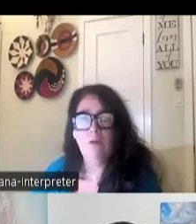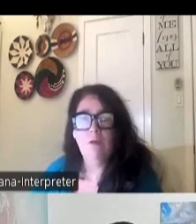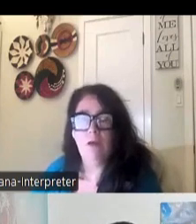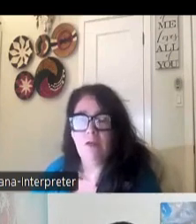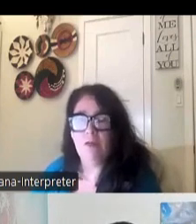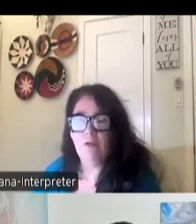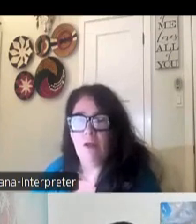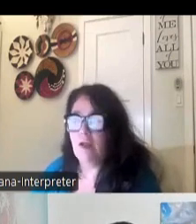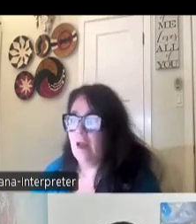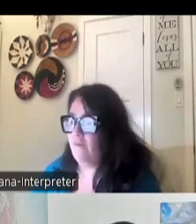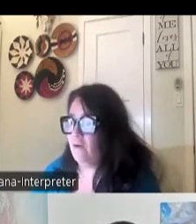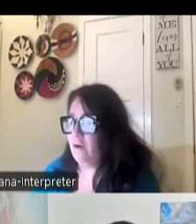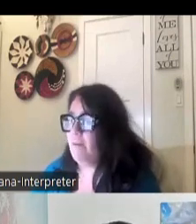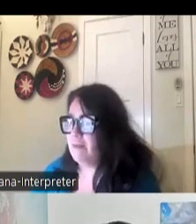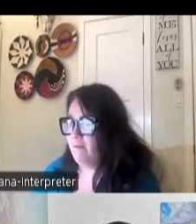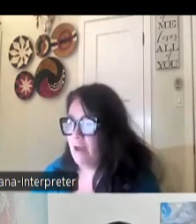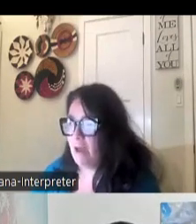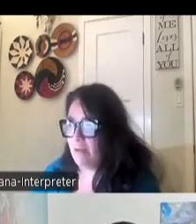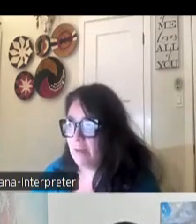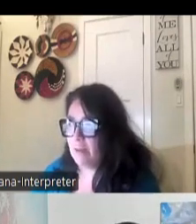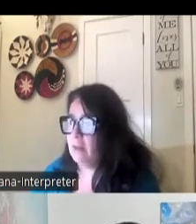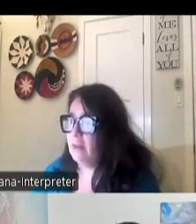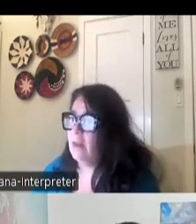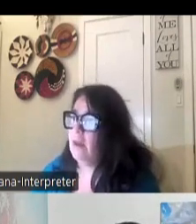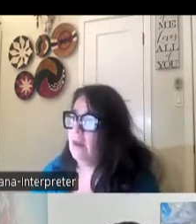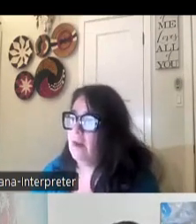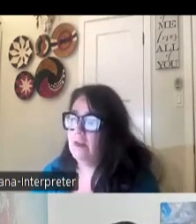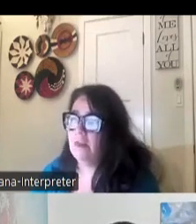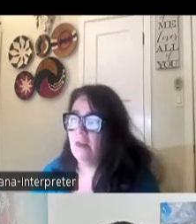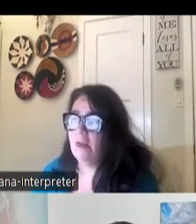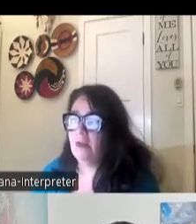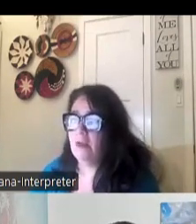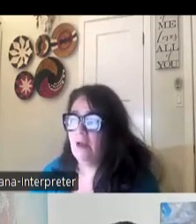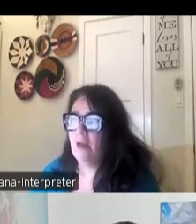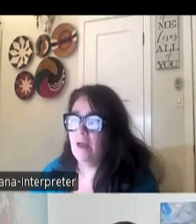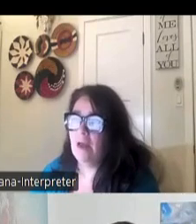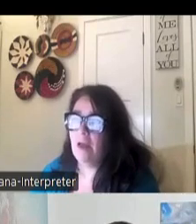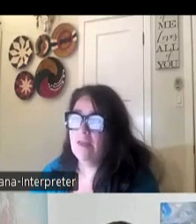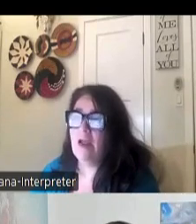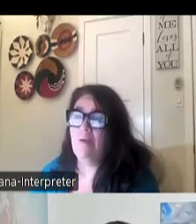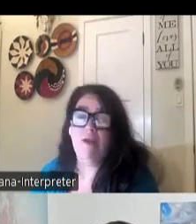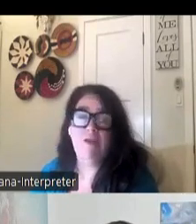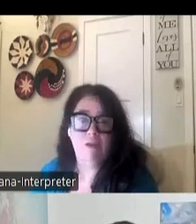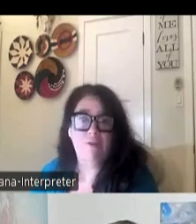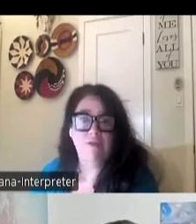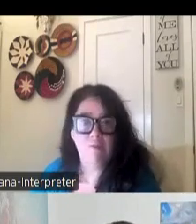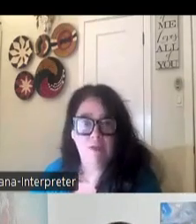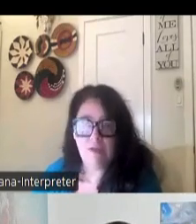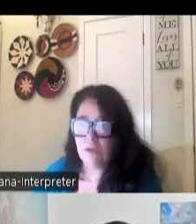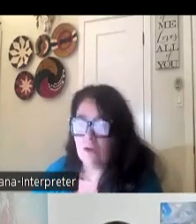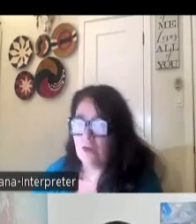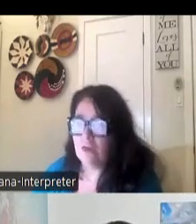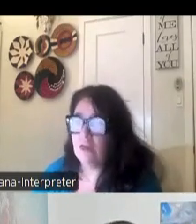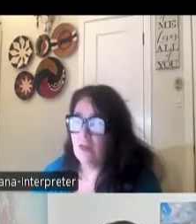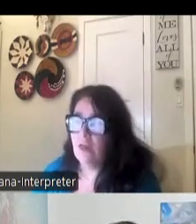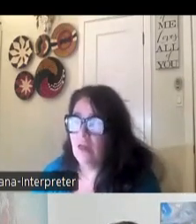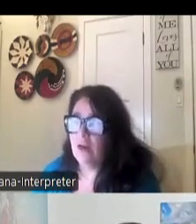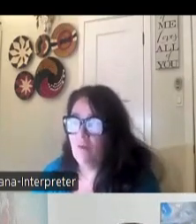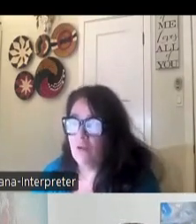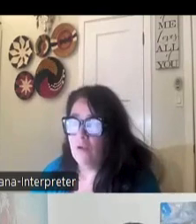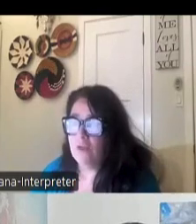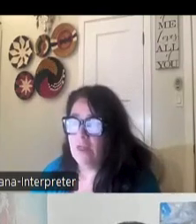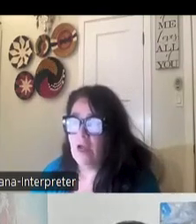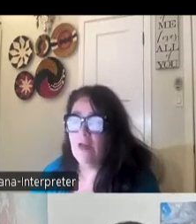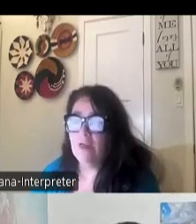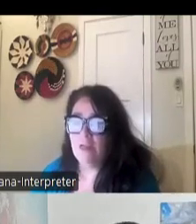specifically. In a warming world, the global average precipitation increases incrementally, pretty slowly at a rate